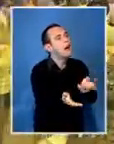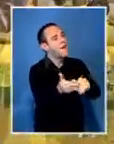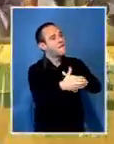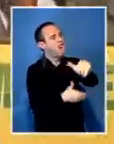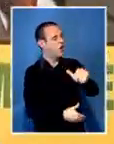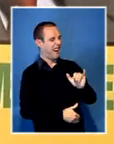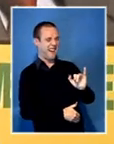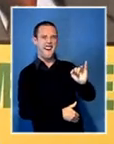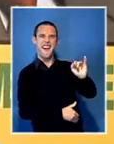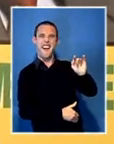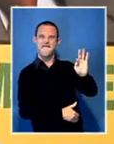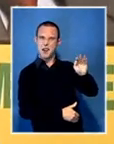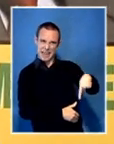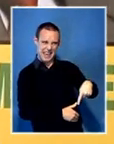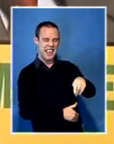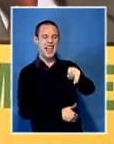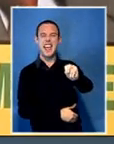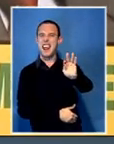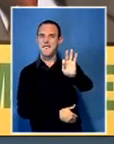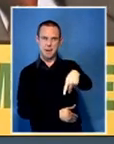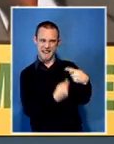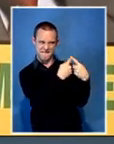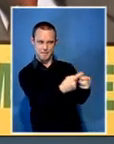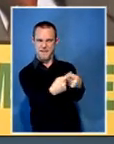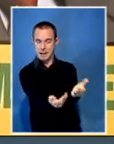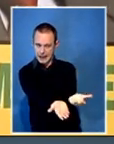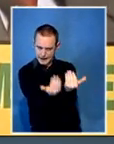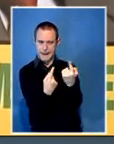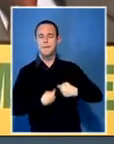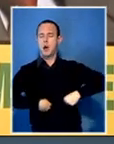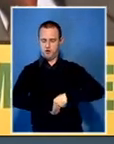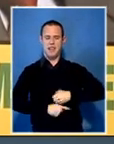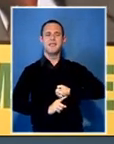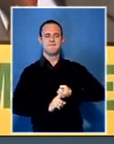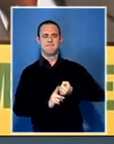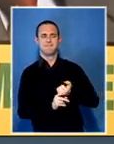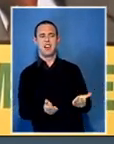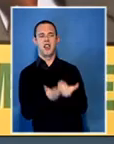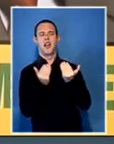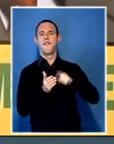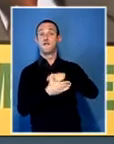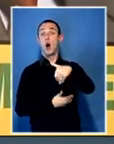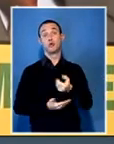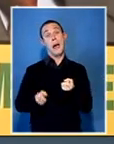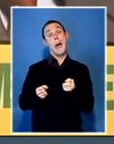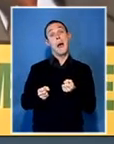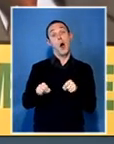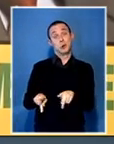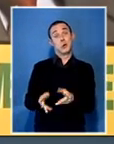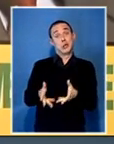for almost all parties. Each party has been given space to campaign, and there have been dedicated